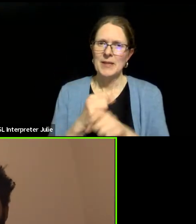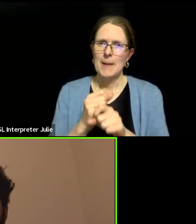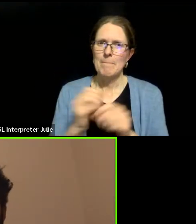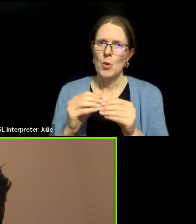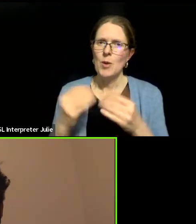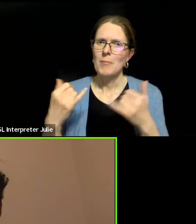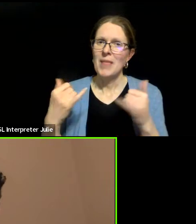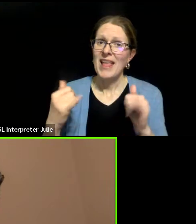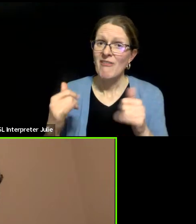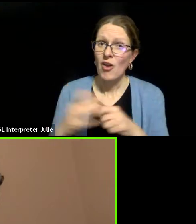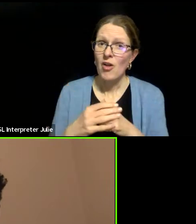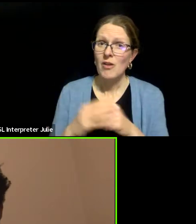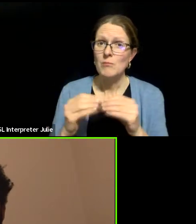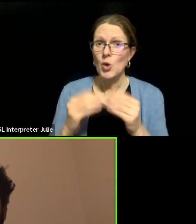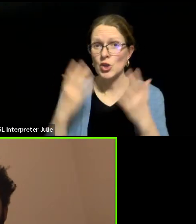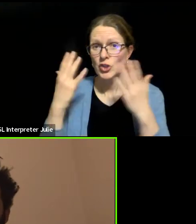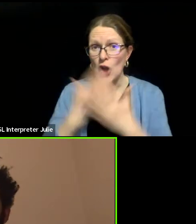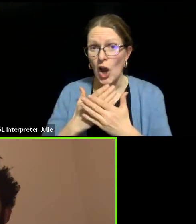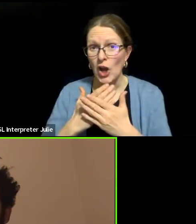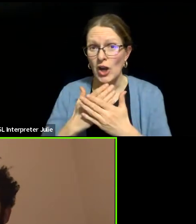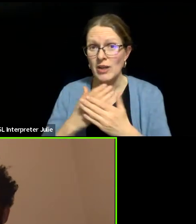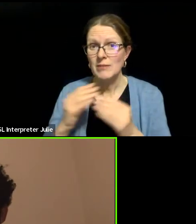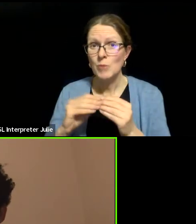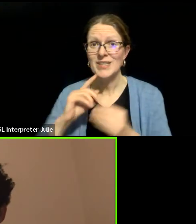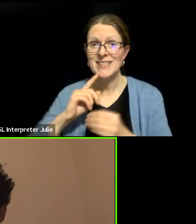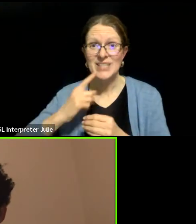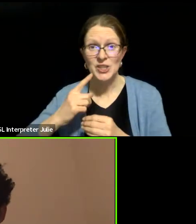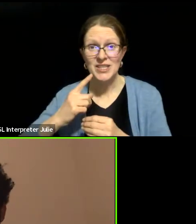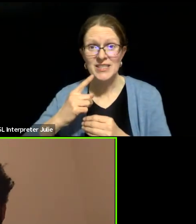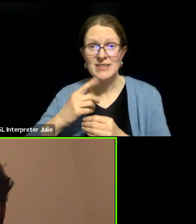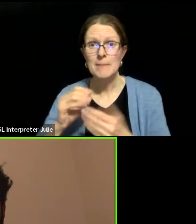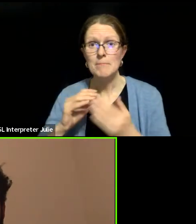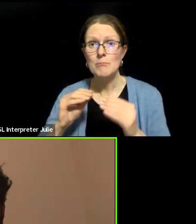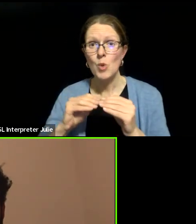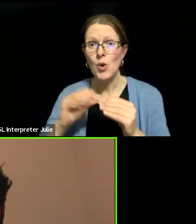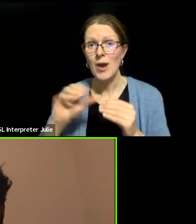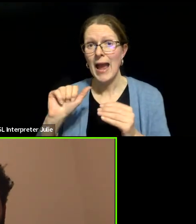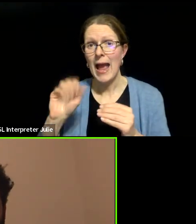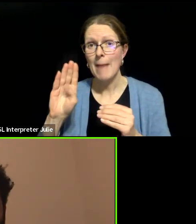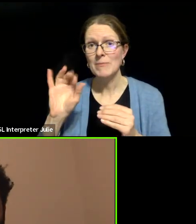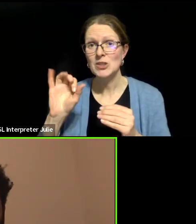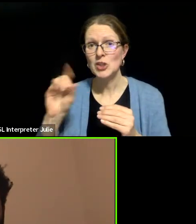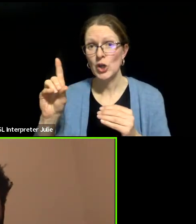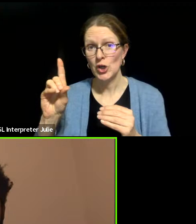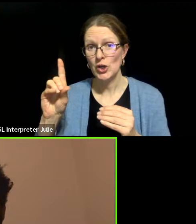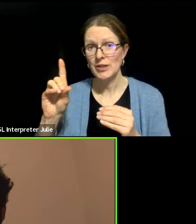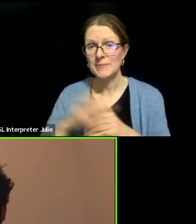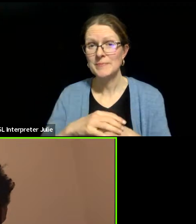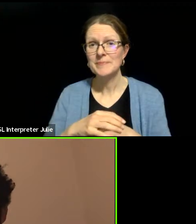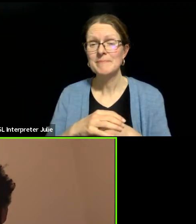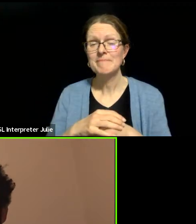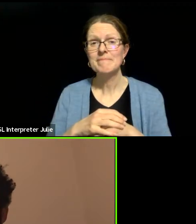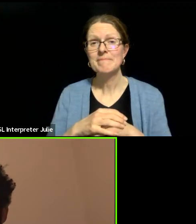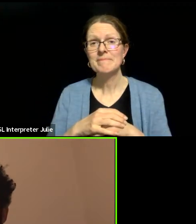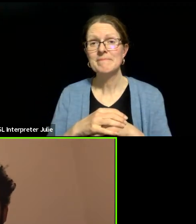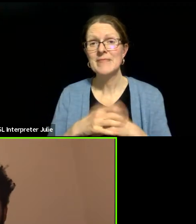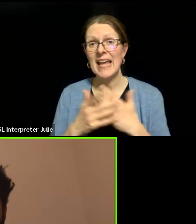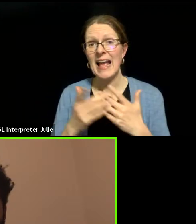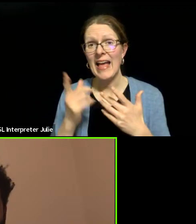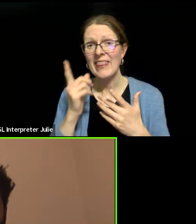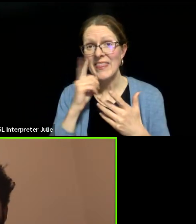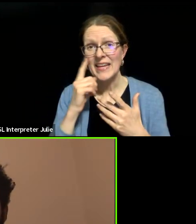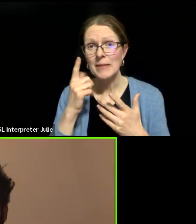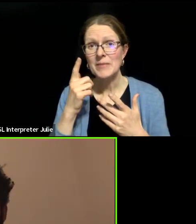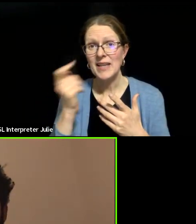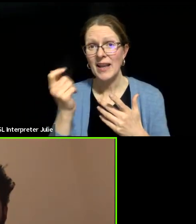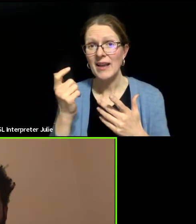more dark, much more serious, and a little more absurd. And I think, again, it was about being able to come from a place